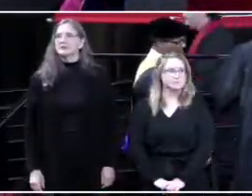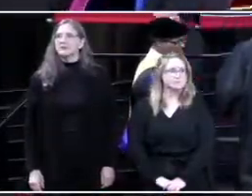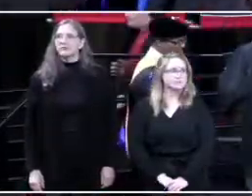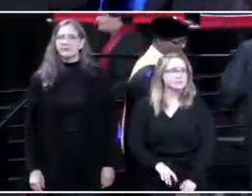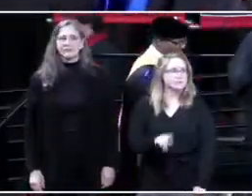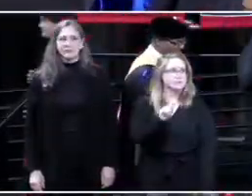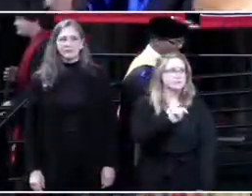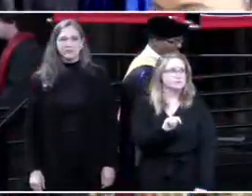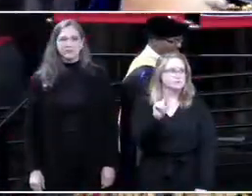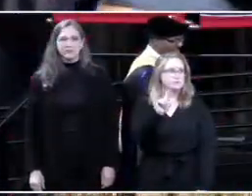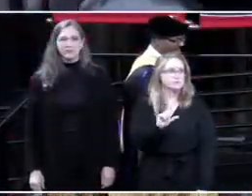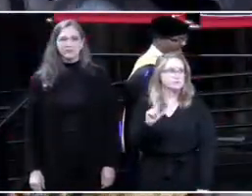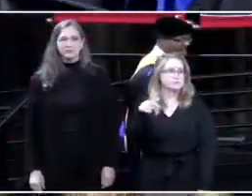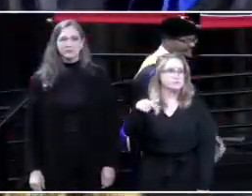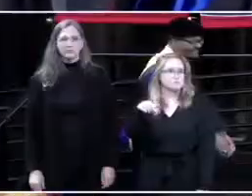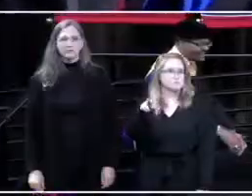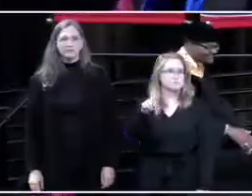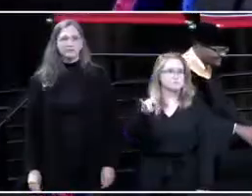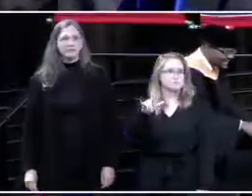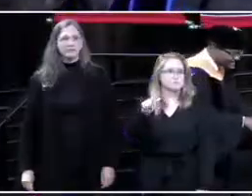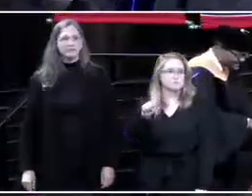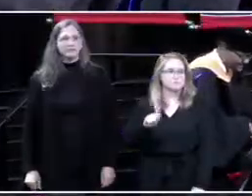Chayla Lopez Quintana.